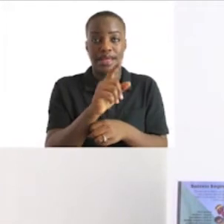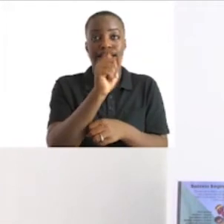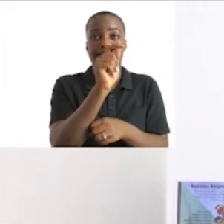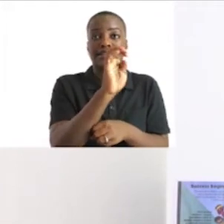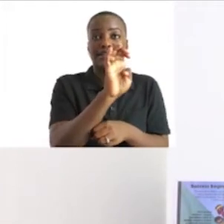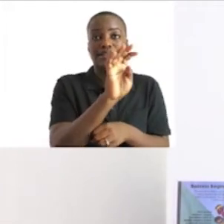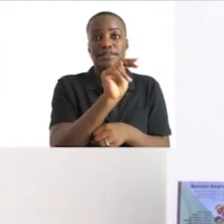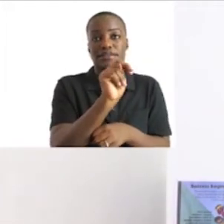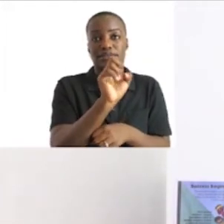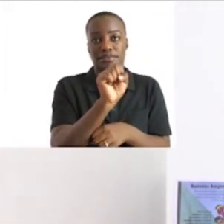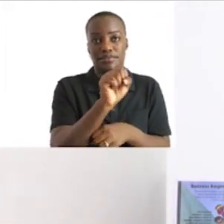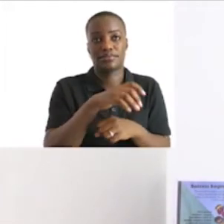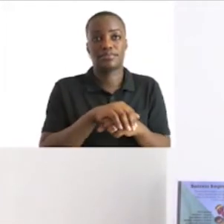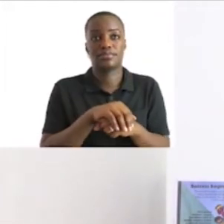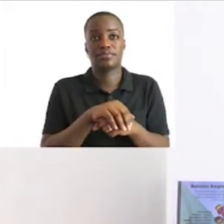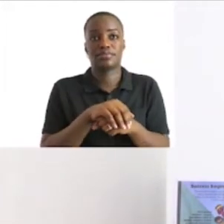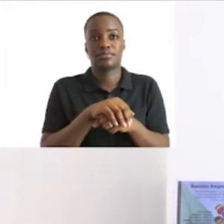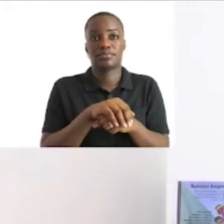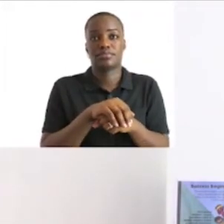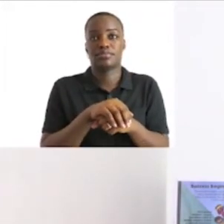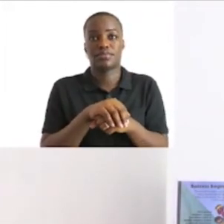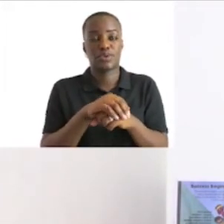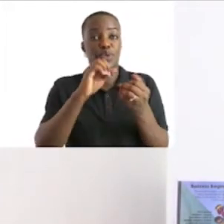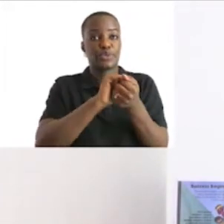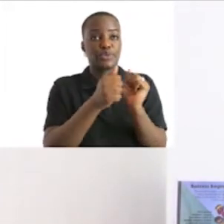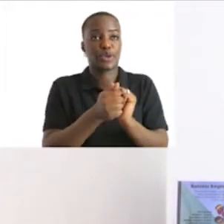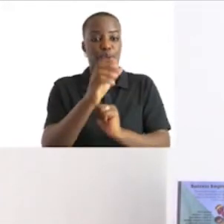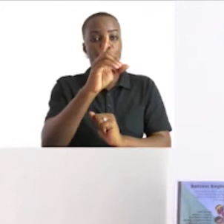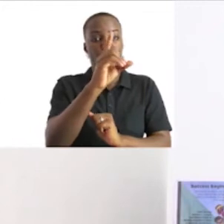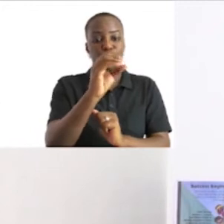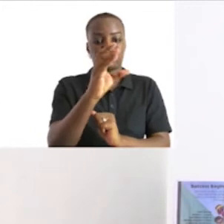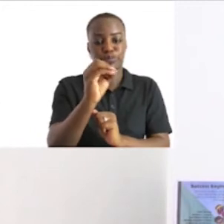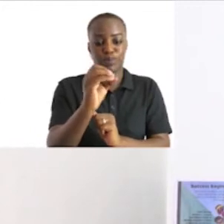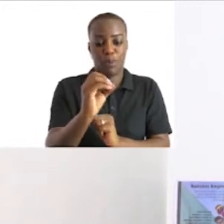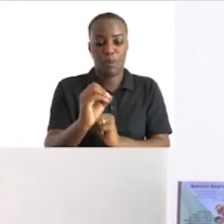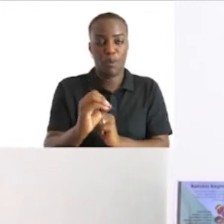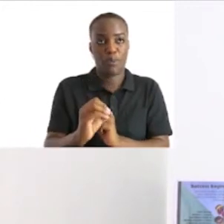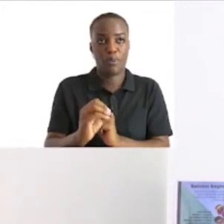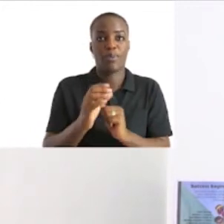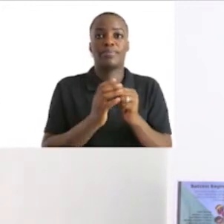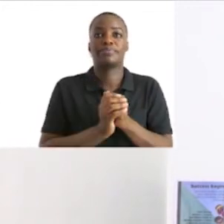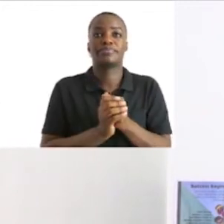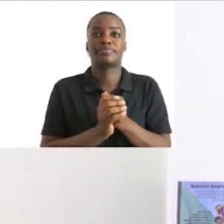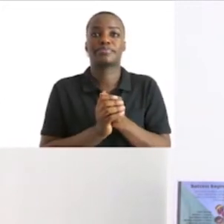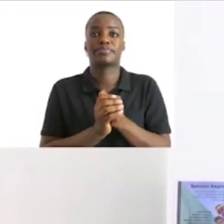tens, and we are going to make them decade numbers. So we take our